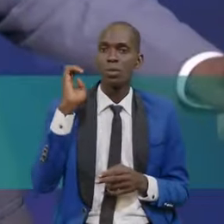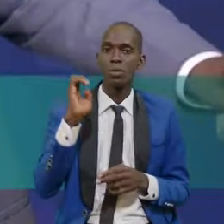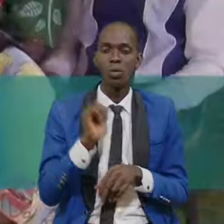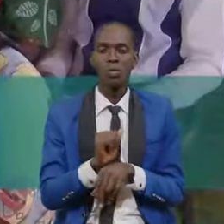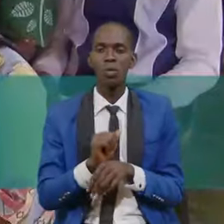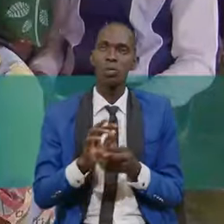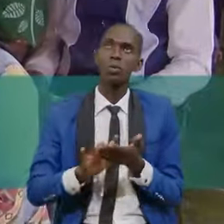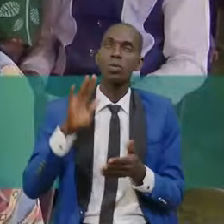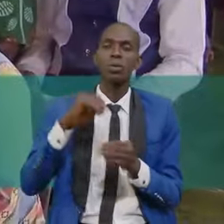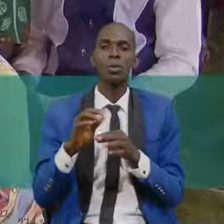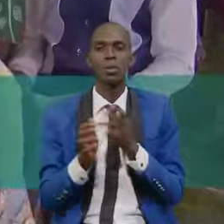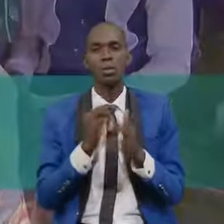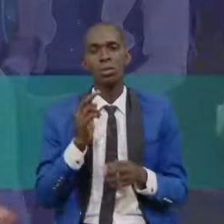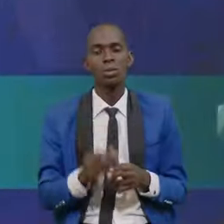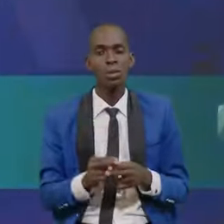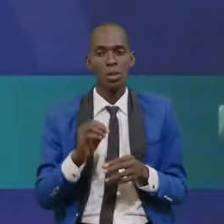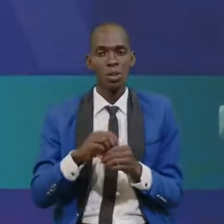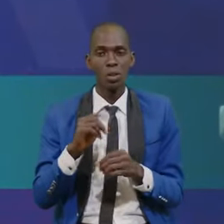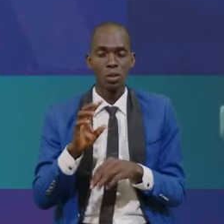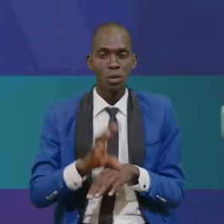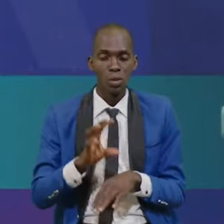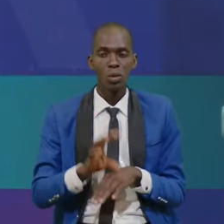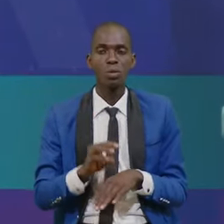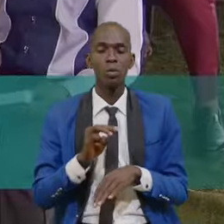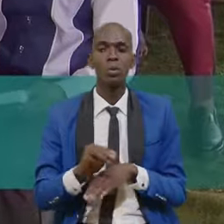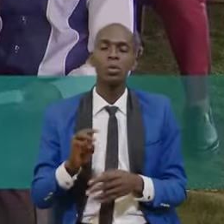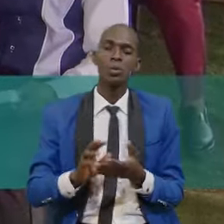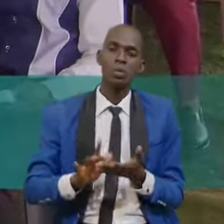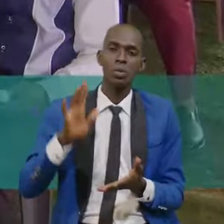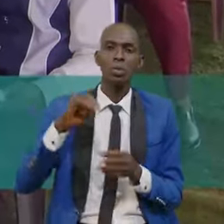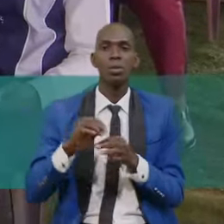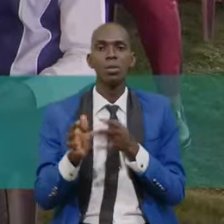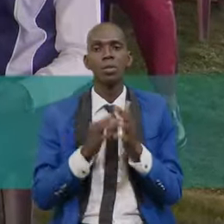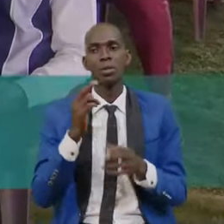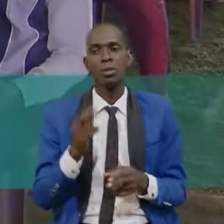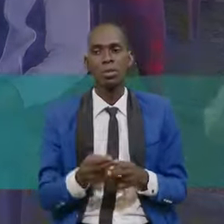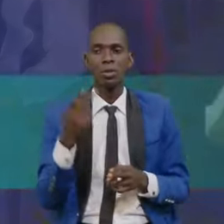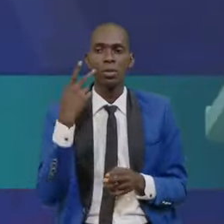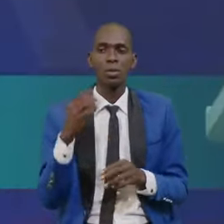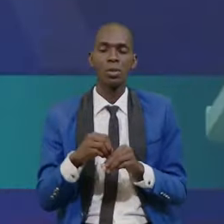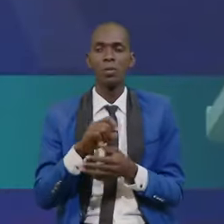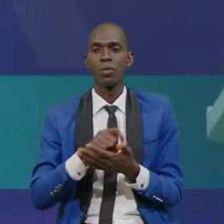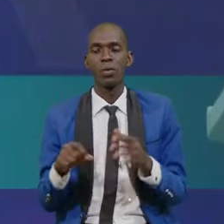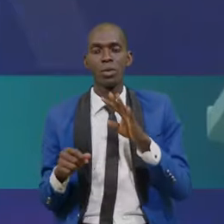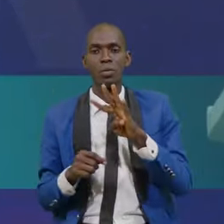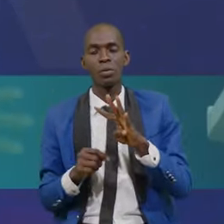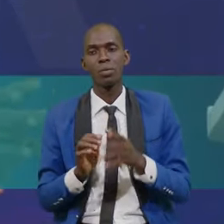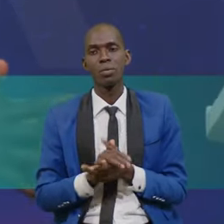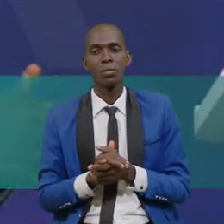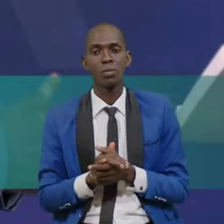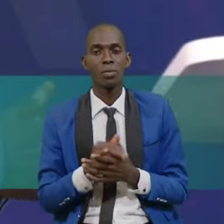glory. In the church ministry, glory. Look at verse 4. In verse 4, it